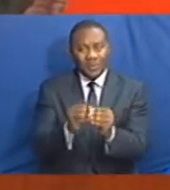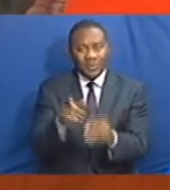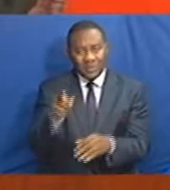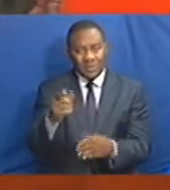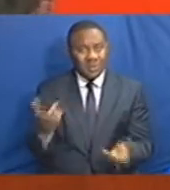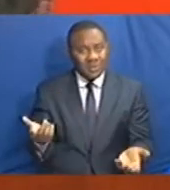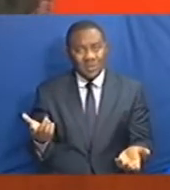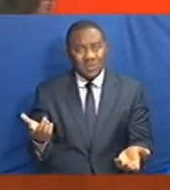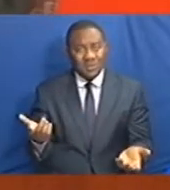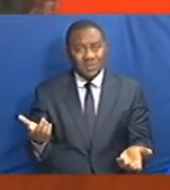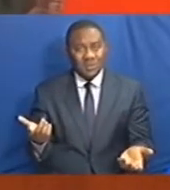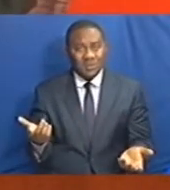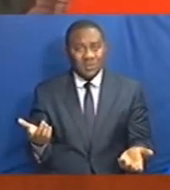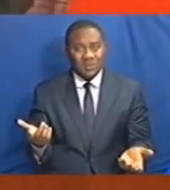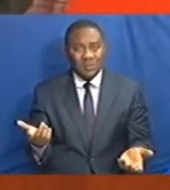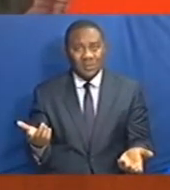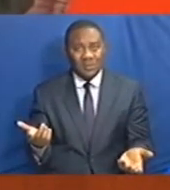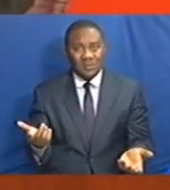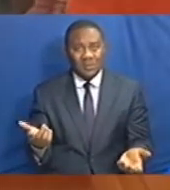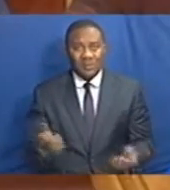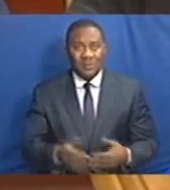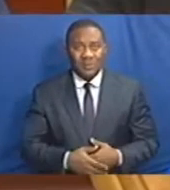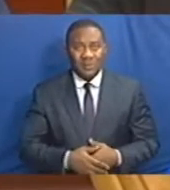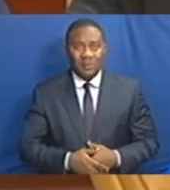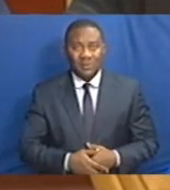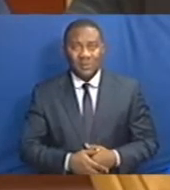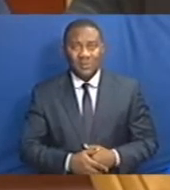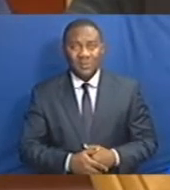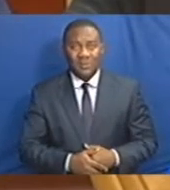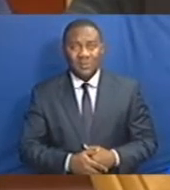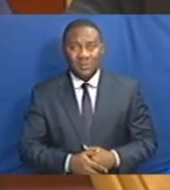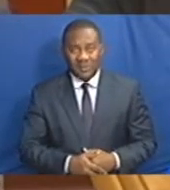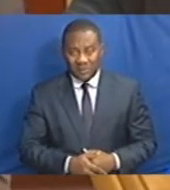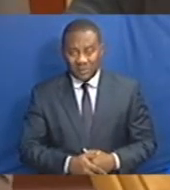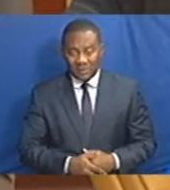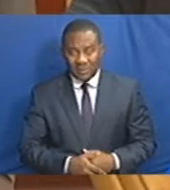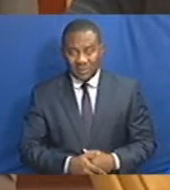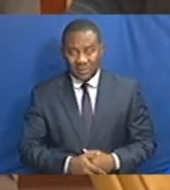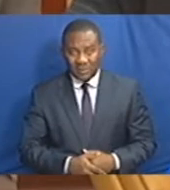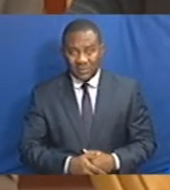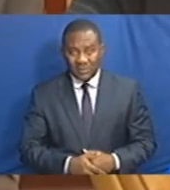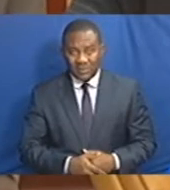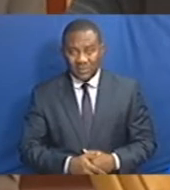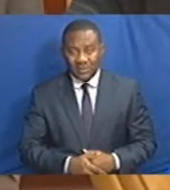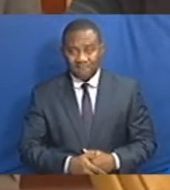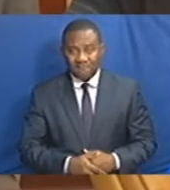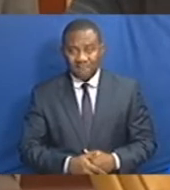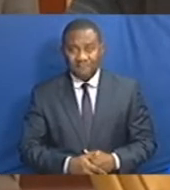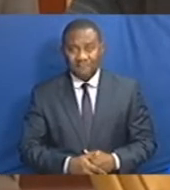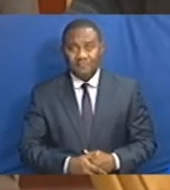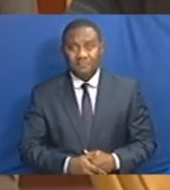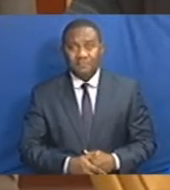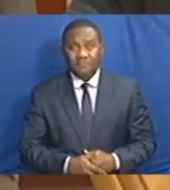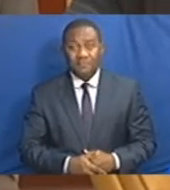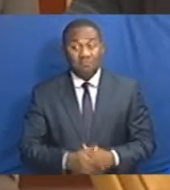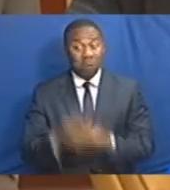is of no significance. Let me go ahead. In fact, all governments since Fourth Republic